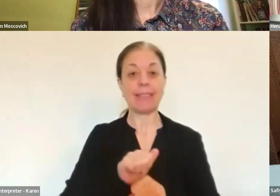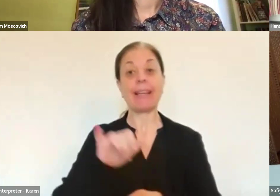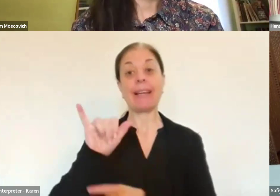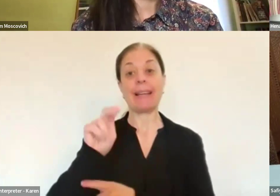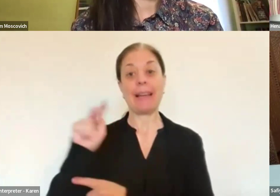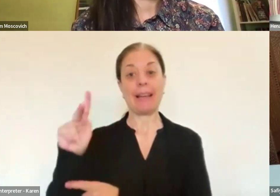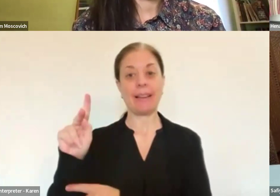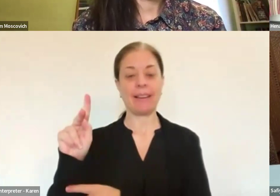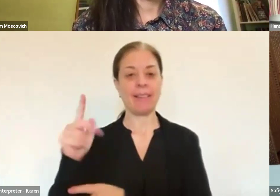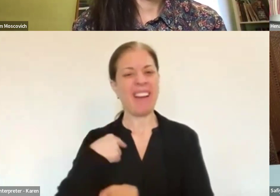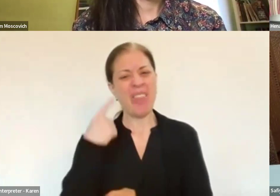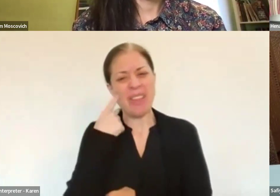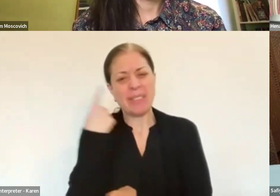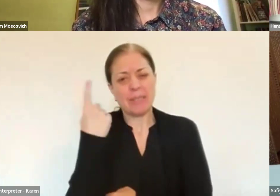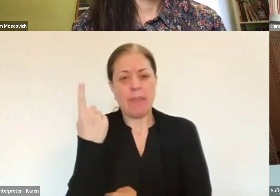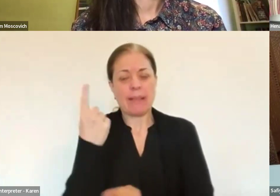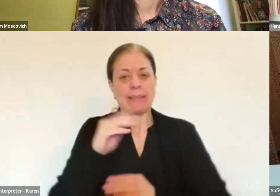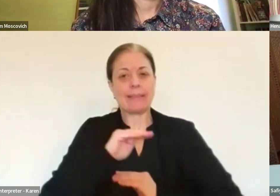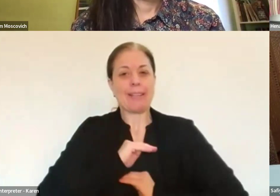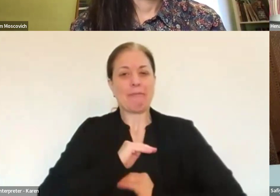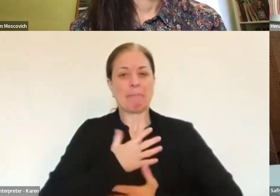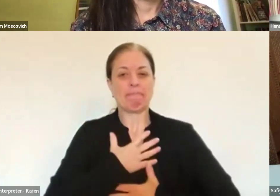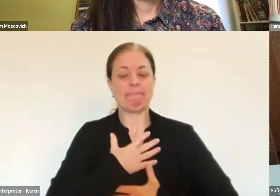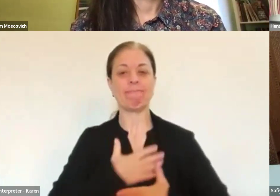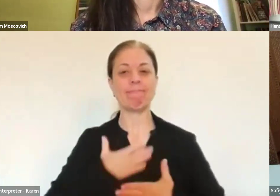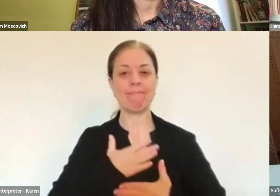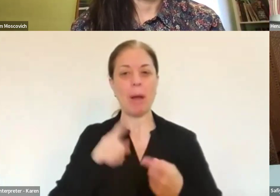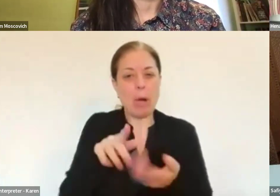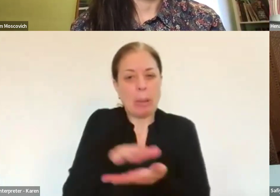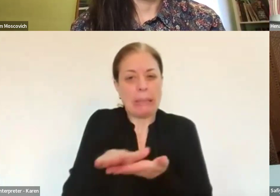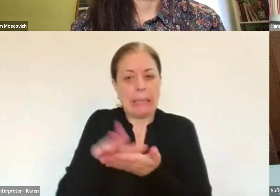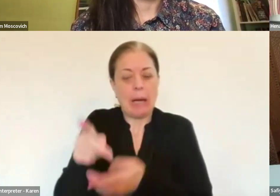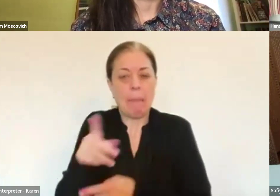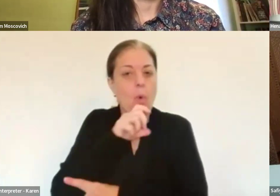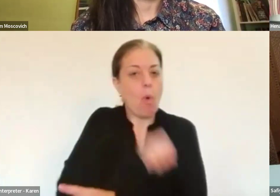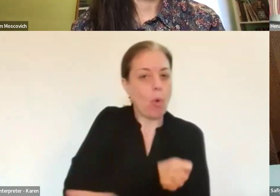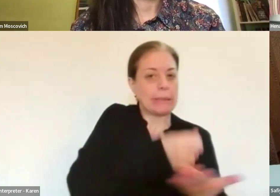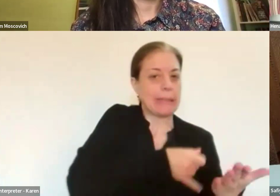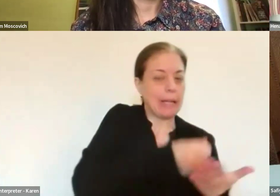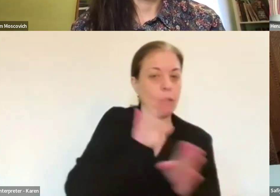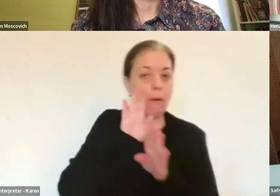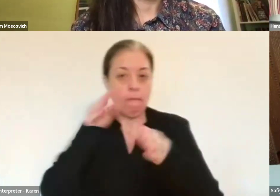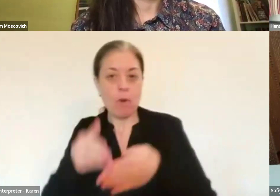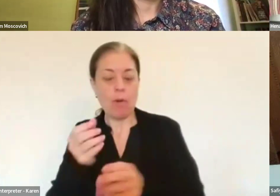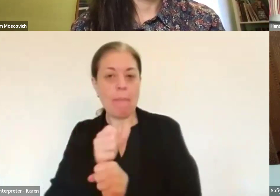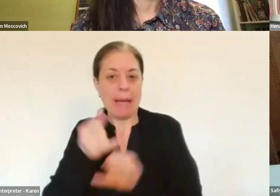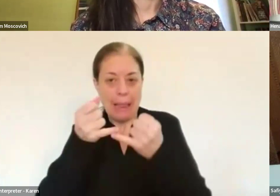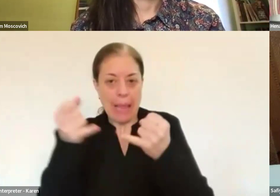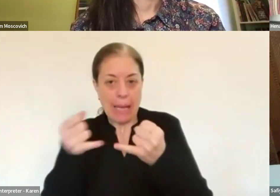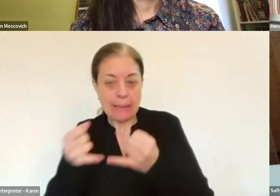inks. I just think there's something so satisfying about cleaning up older sketches and just focusing on making the